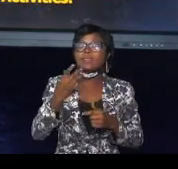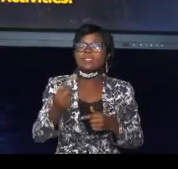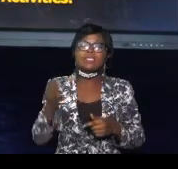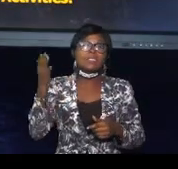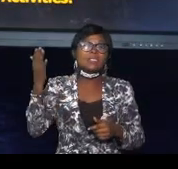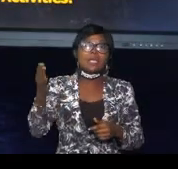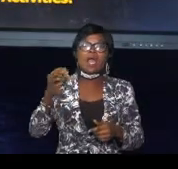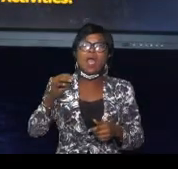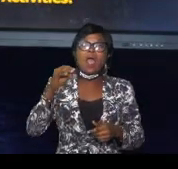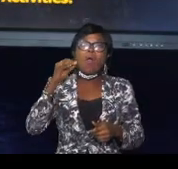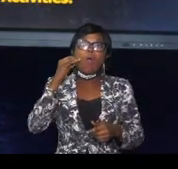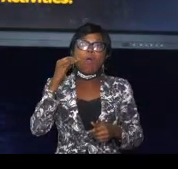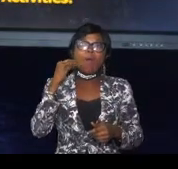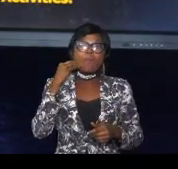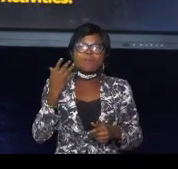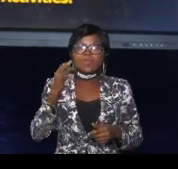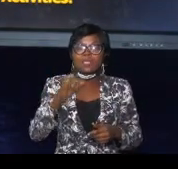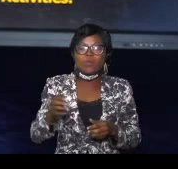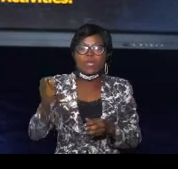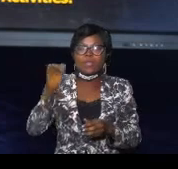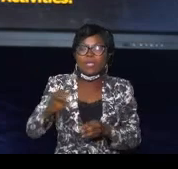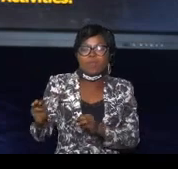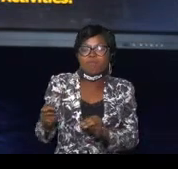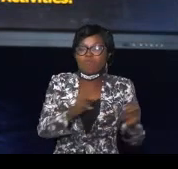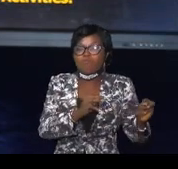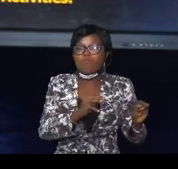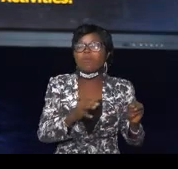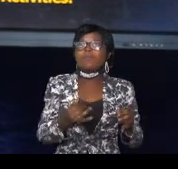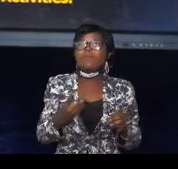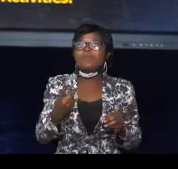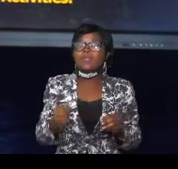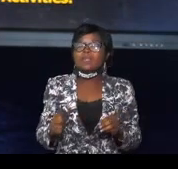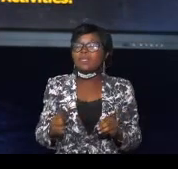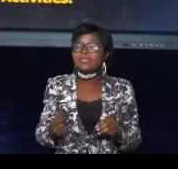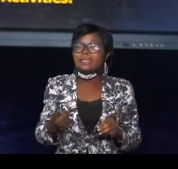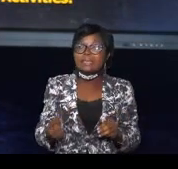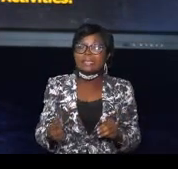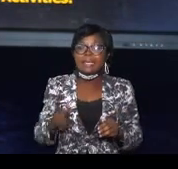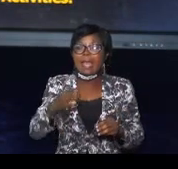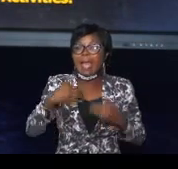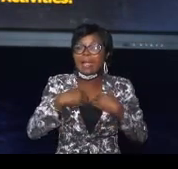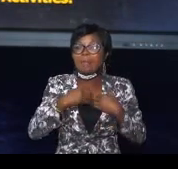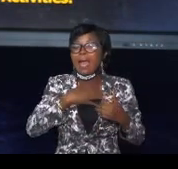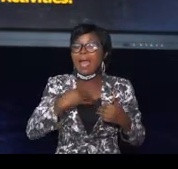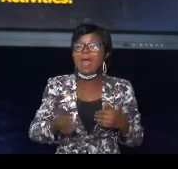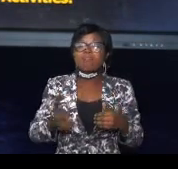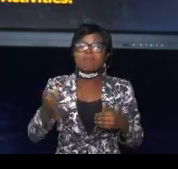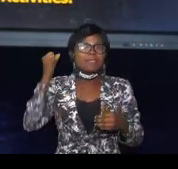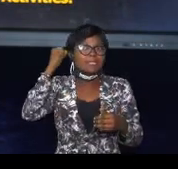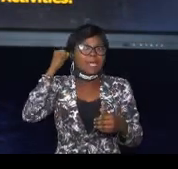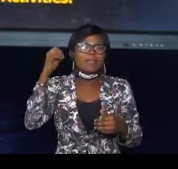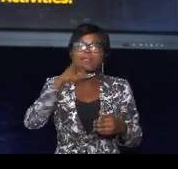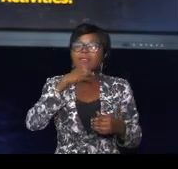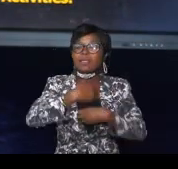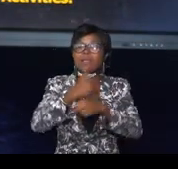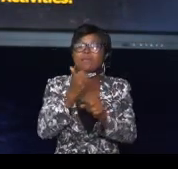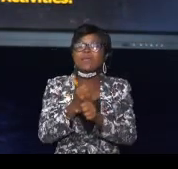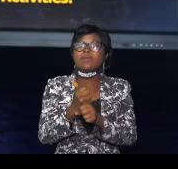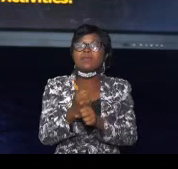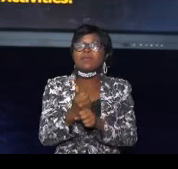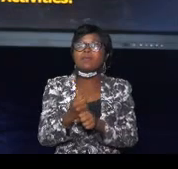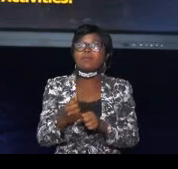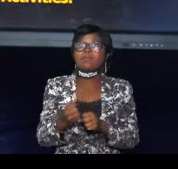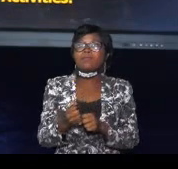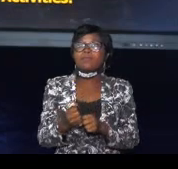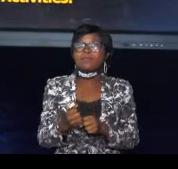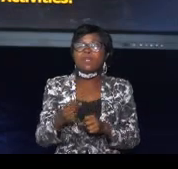homes. Animals and their emotions, that means the way they move. Animals and the sounds they make. Objects and